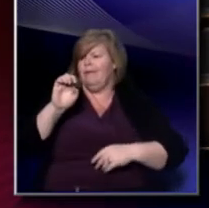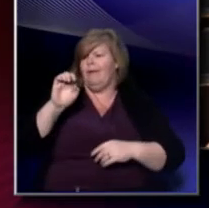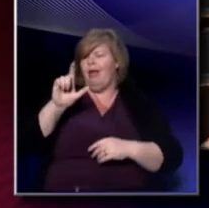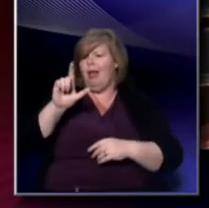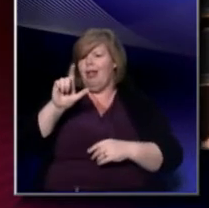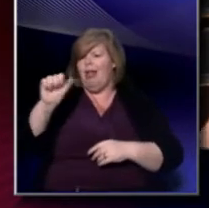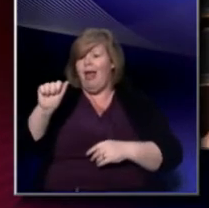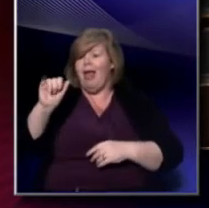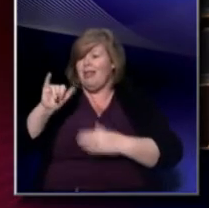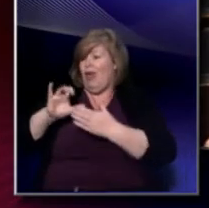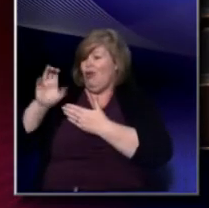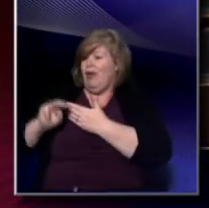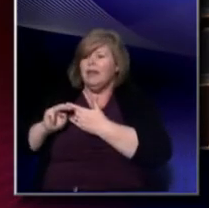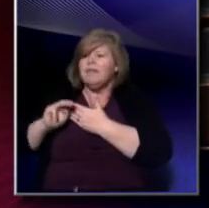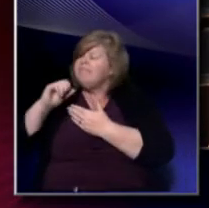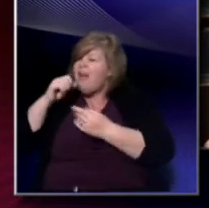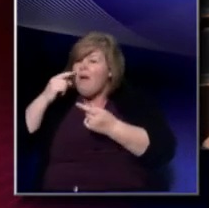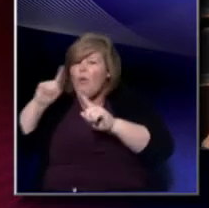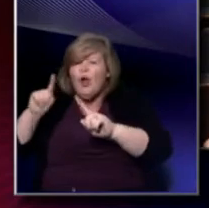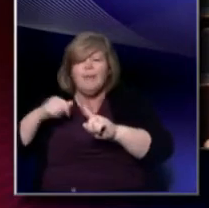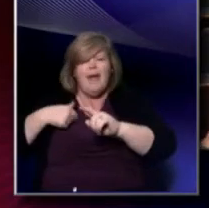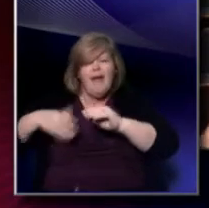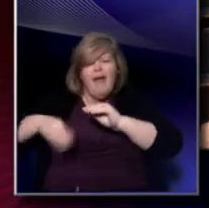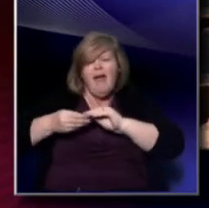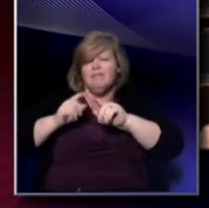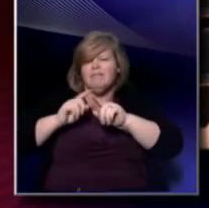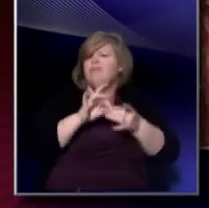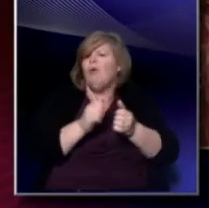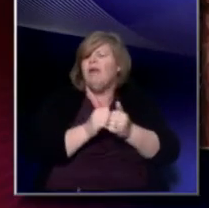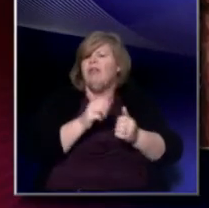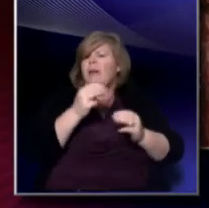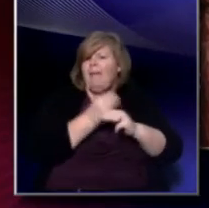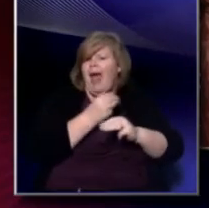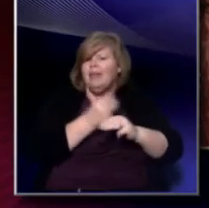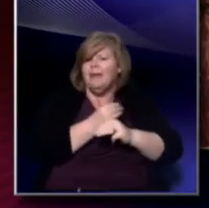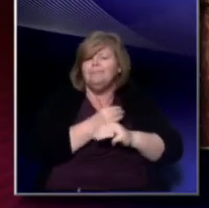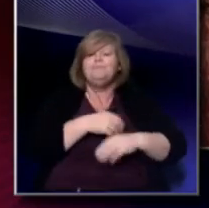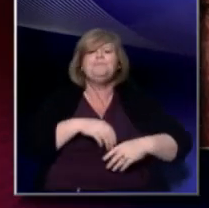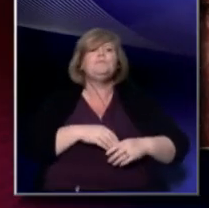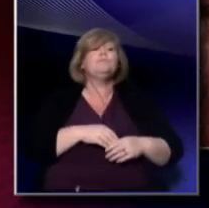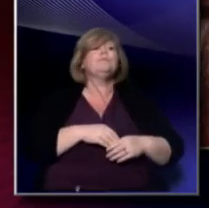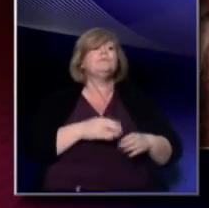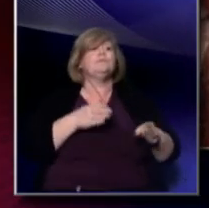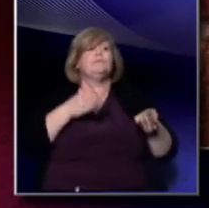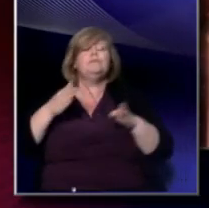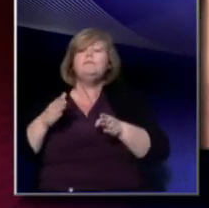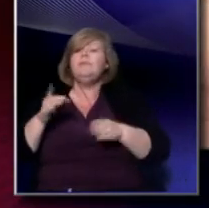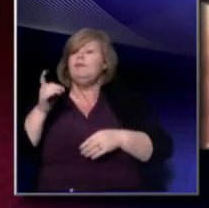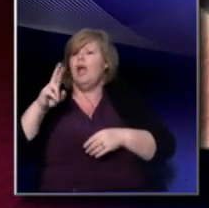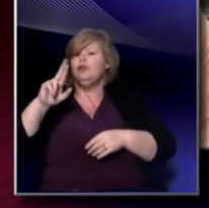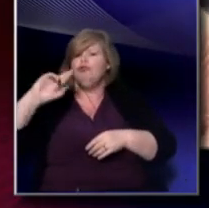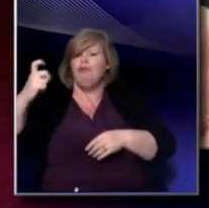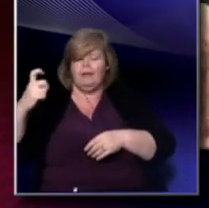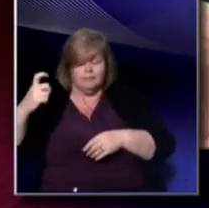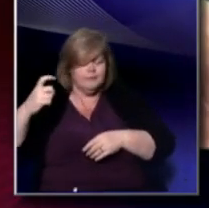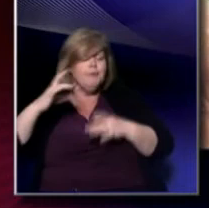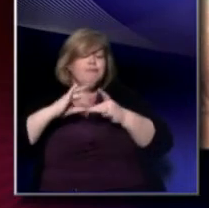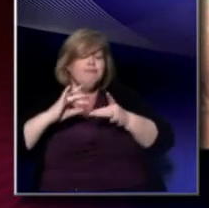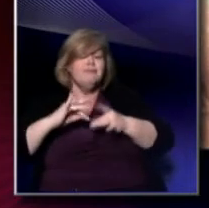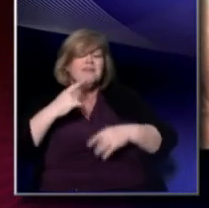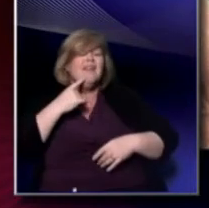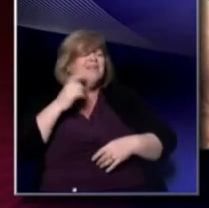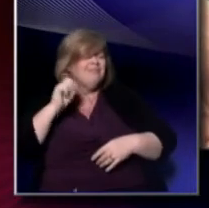our kids and then adding interventions to that. At the same time, then we... Along with the process for looking at curriculum, one of the things that we